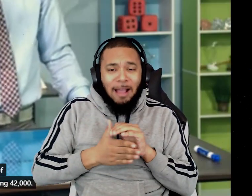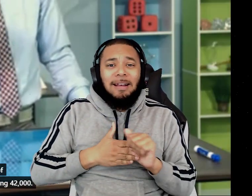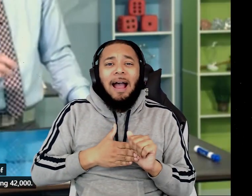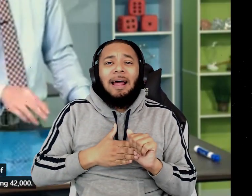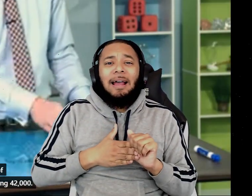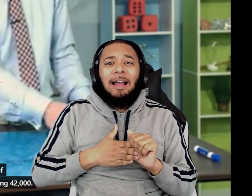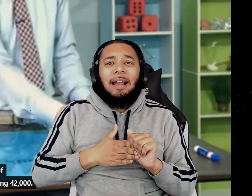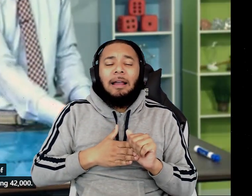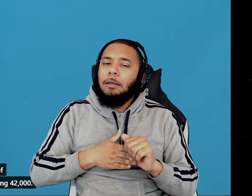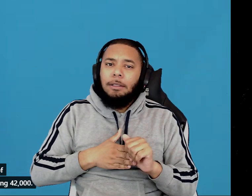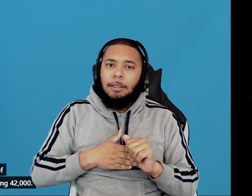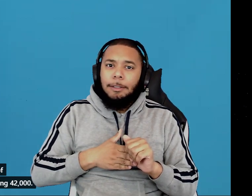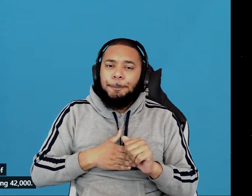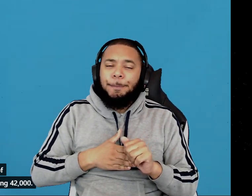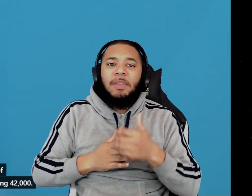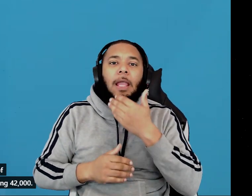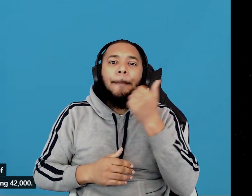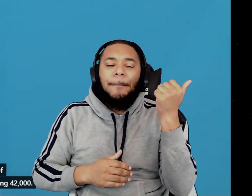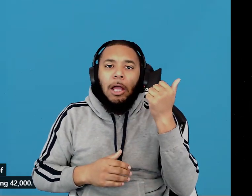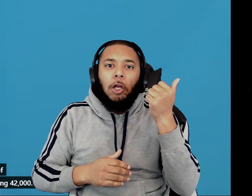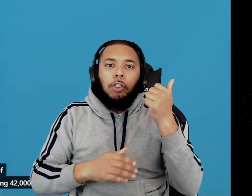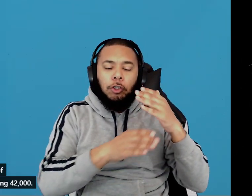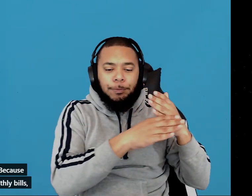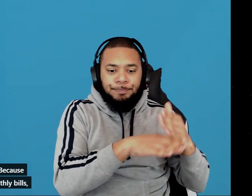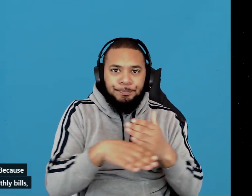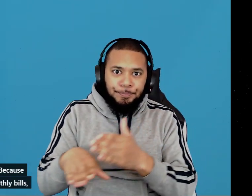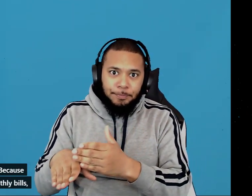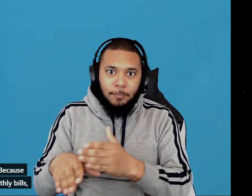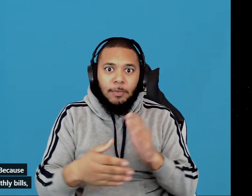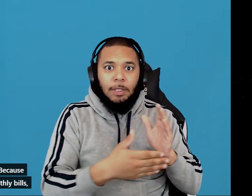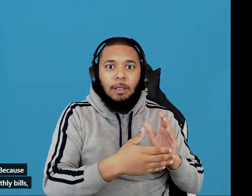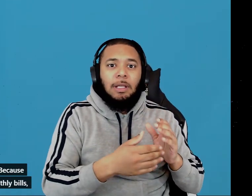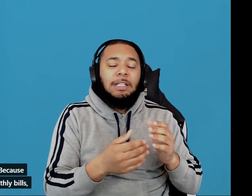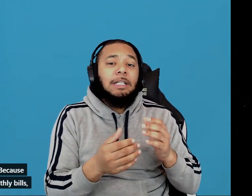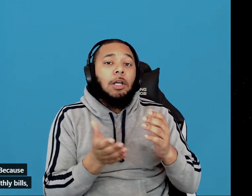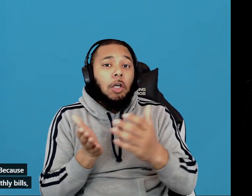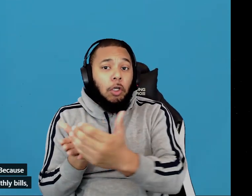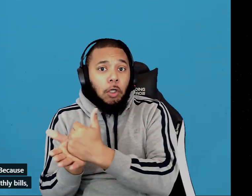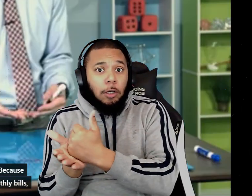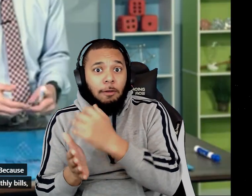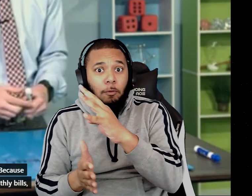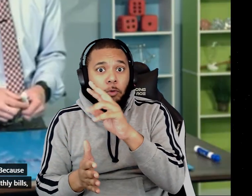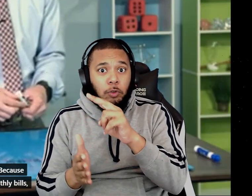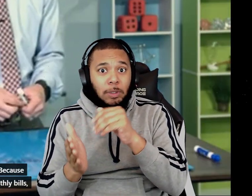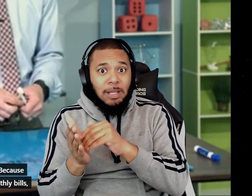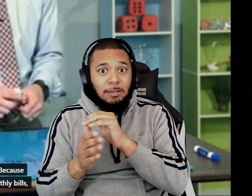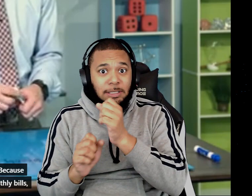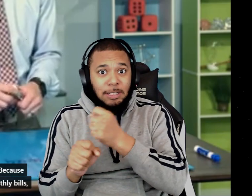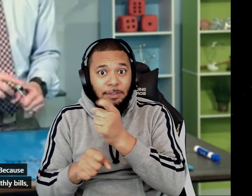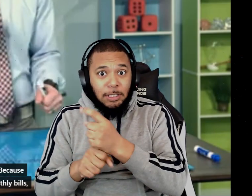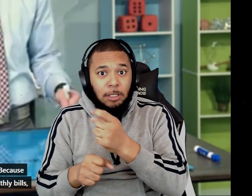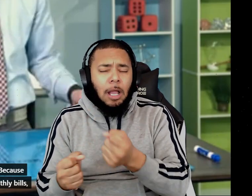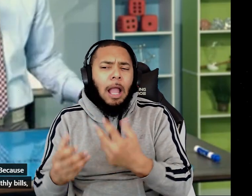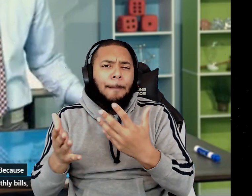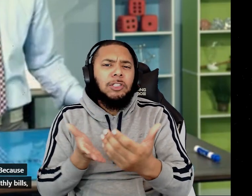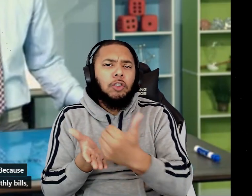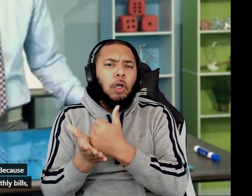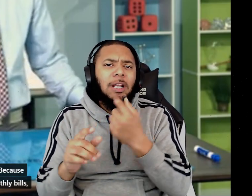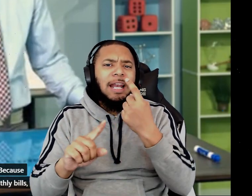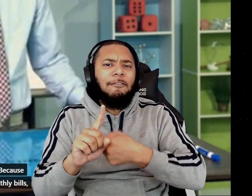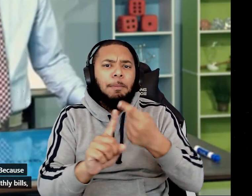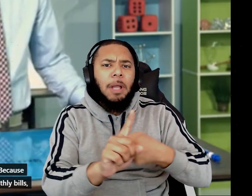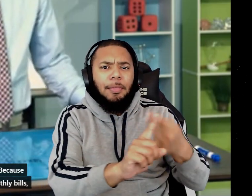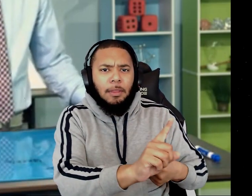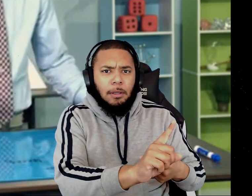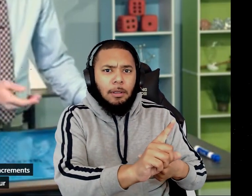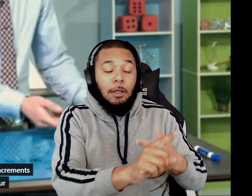the increments. Like, if you're making 42,000, how much is that per month? Because when you think about your